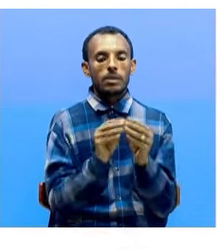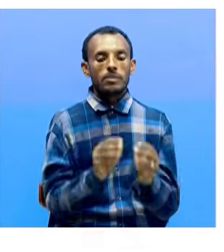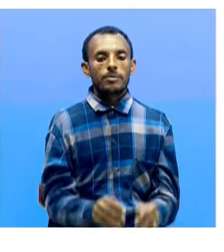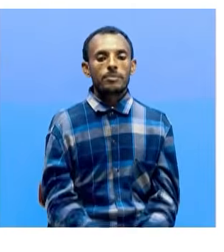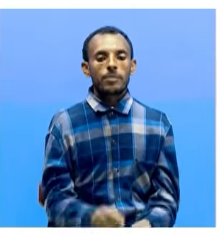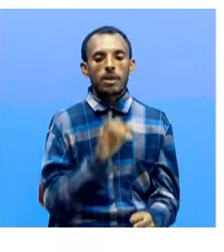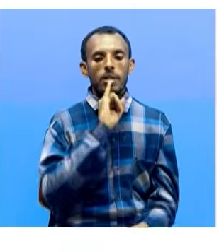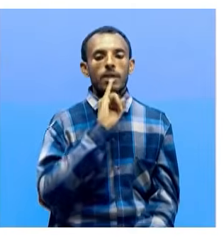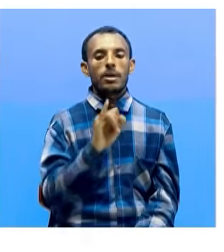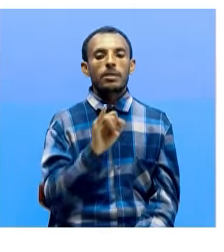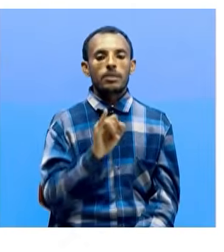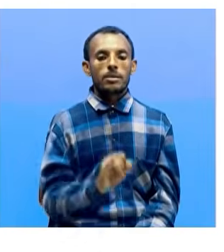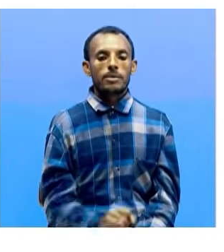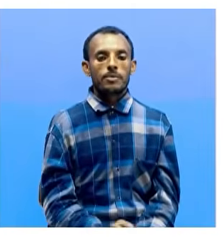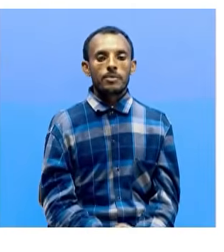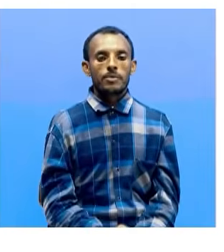is